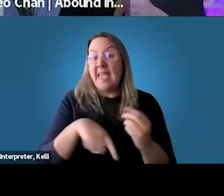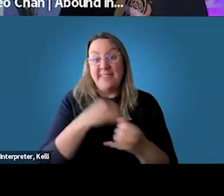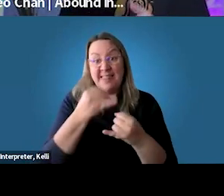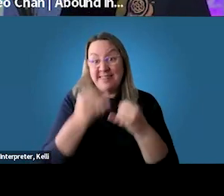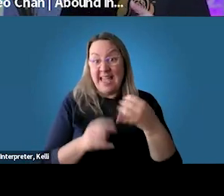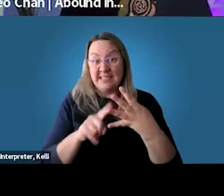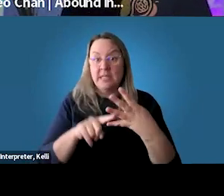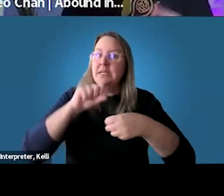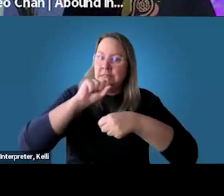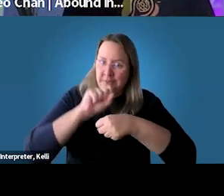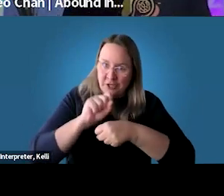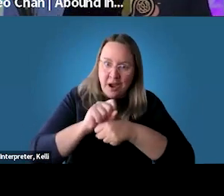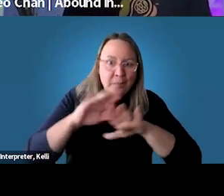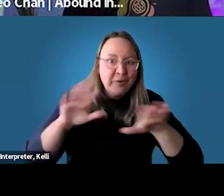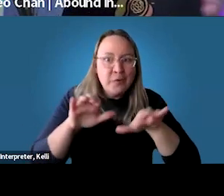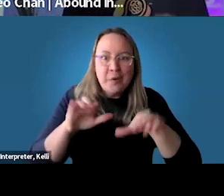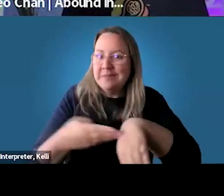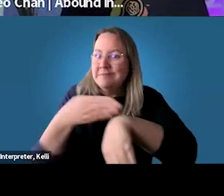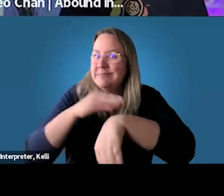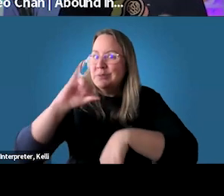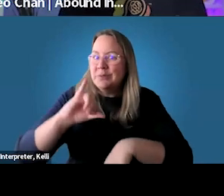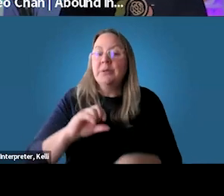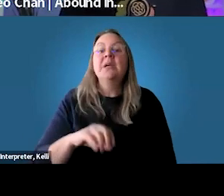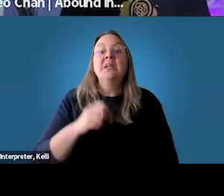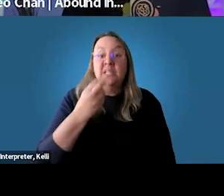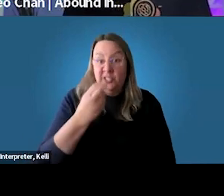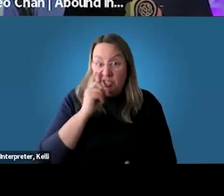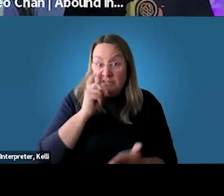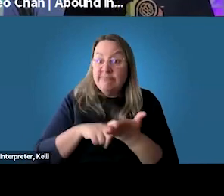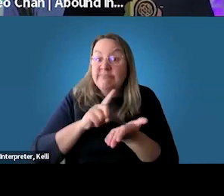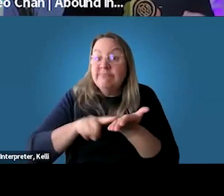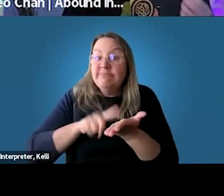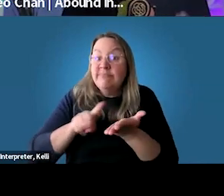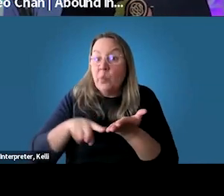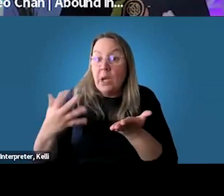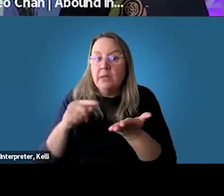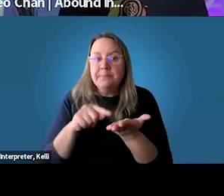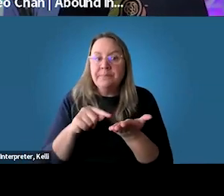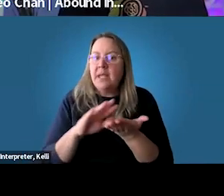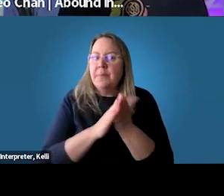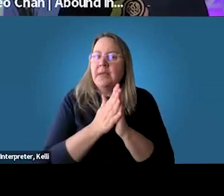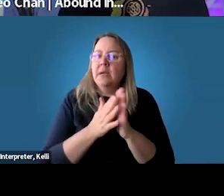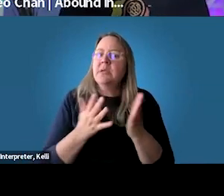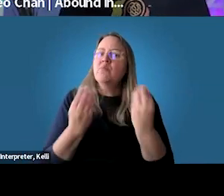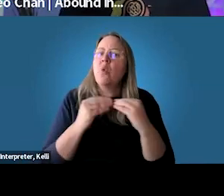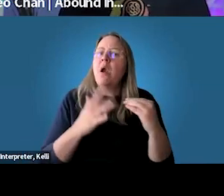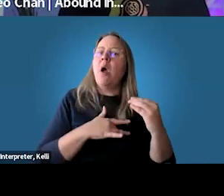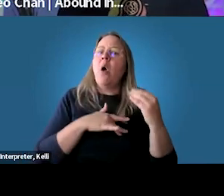lead to better job performance. Francesca did another study and she found this: it leads to greater